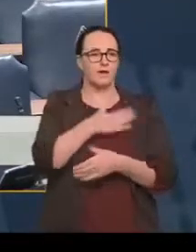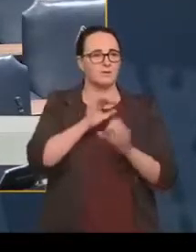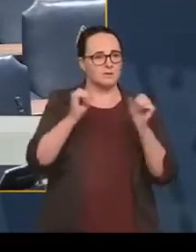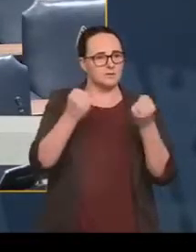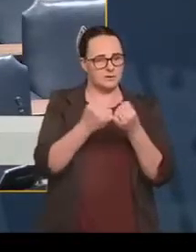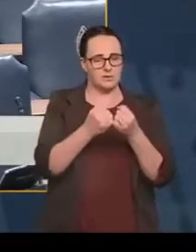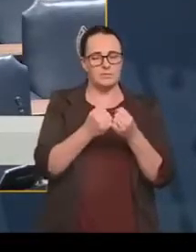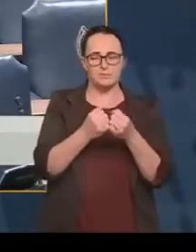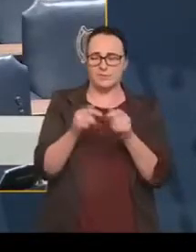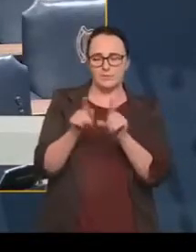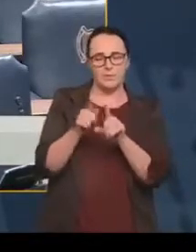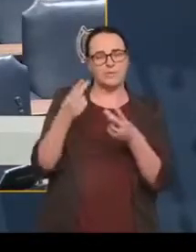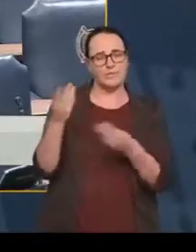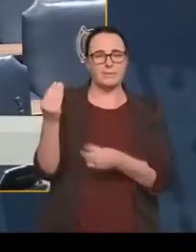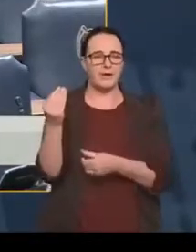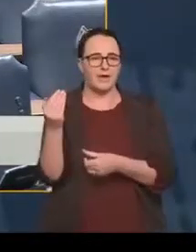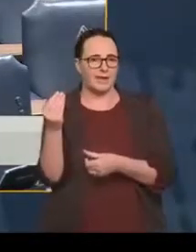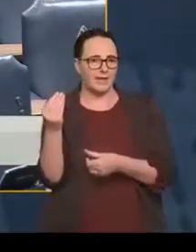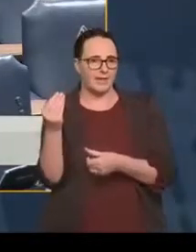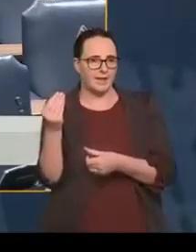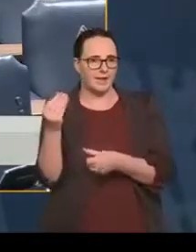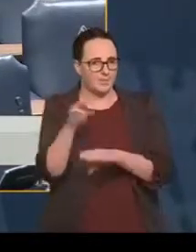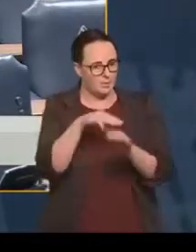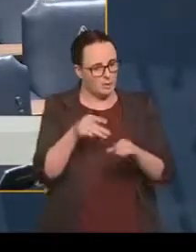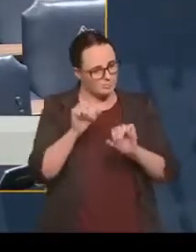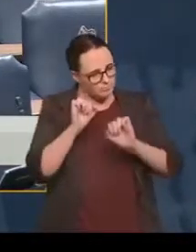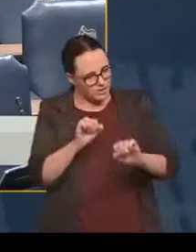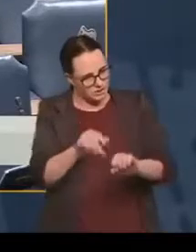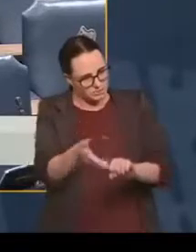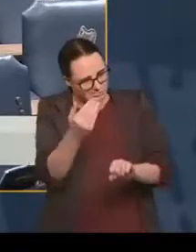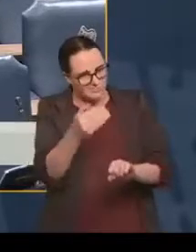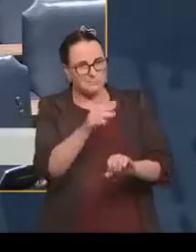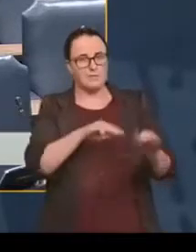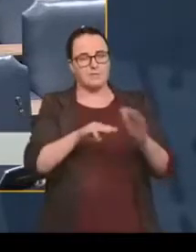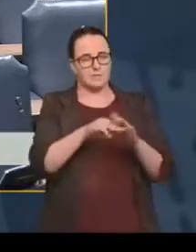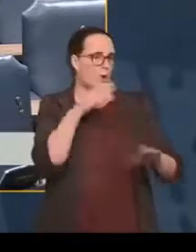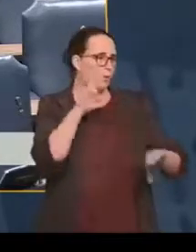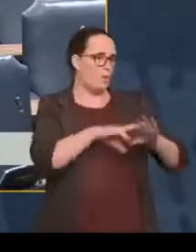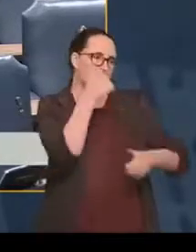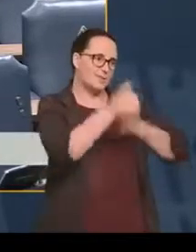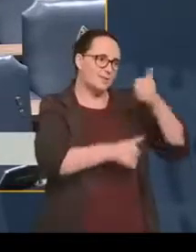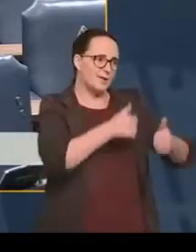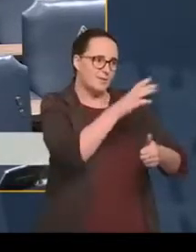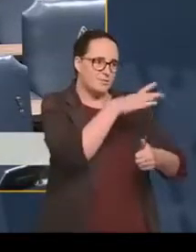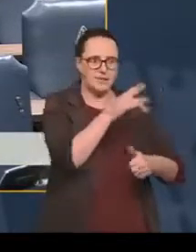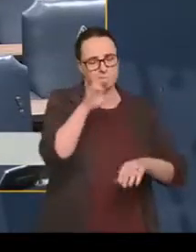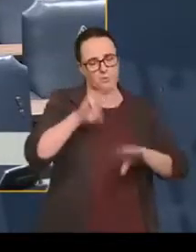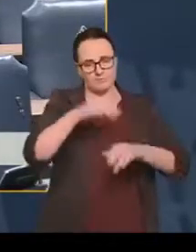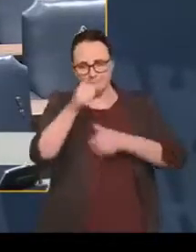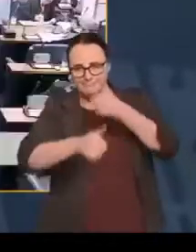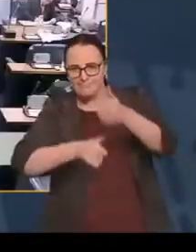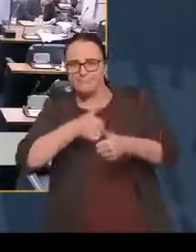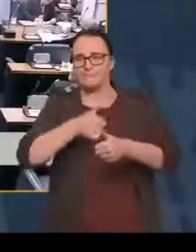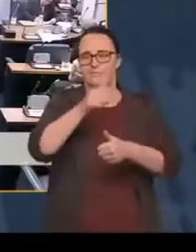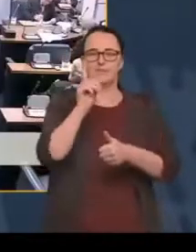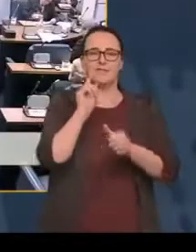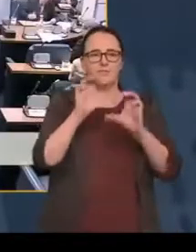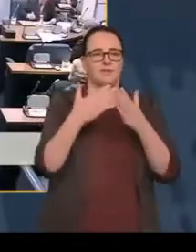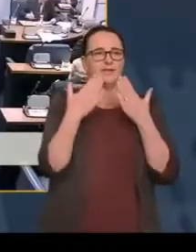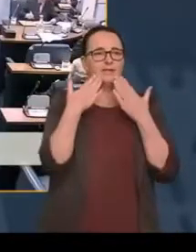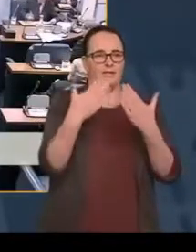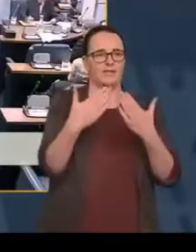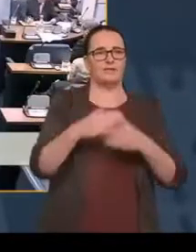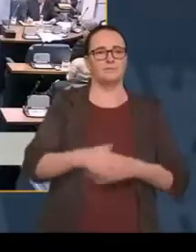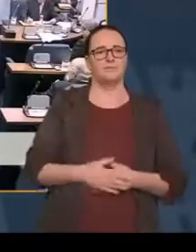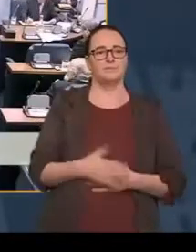echo Senator Boyhan's. We need money, Minister, and we will be keeping the pressure on you. But well done, Mark, well done the deaf community. Gura míle mágat.